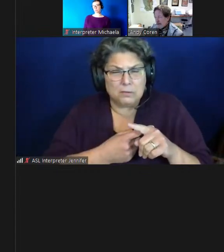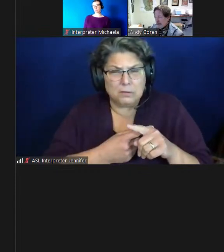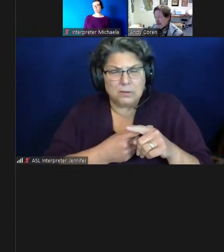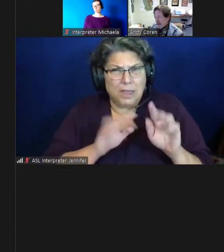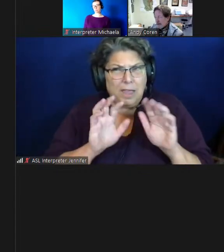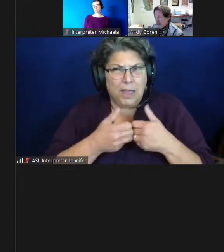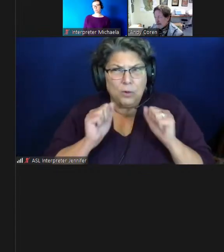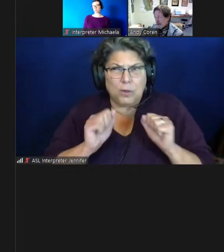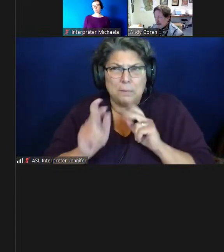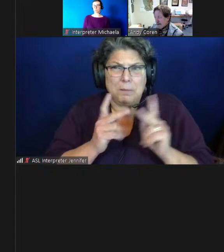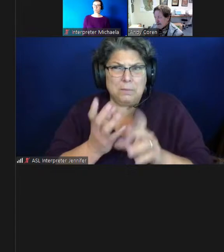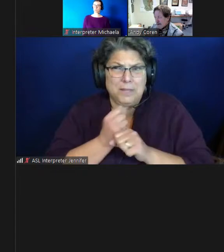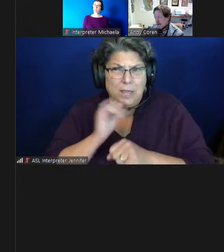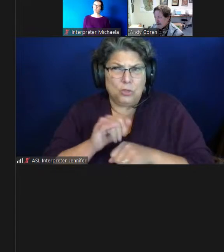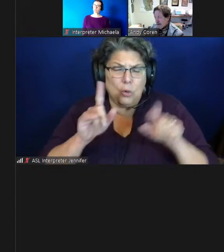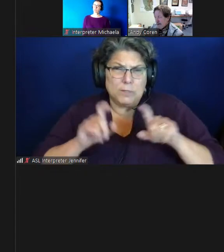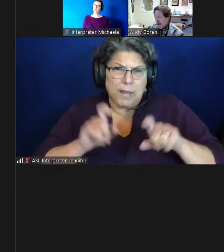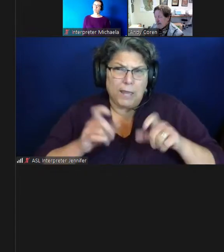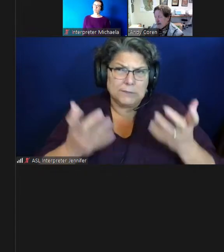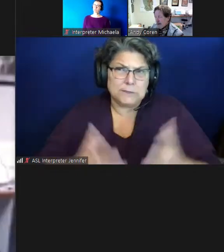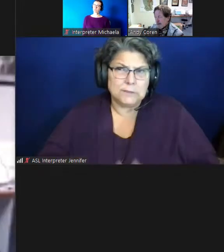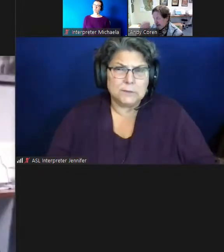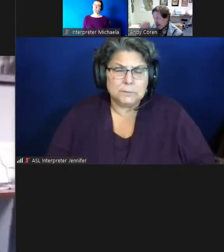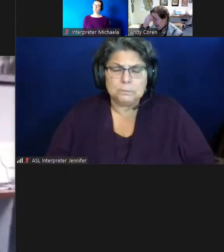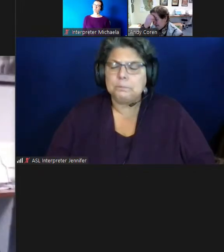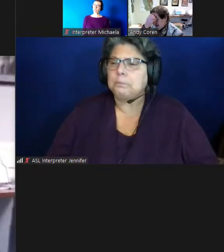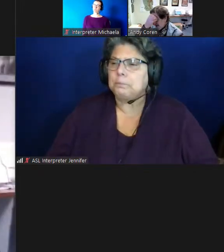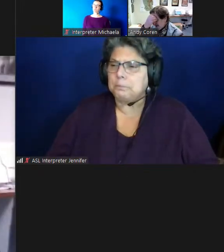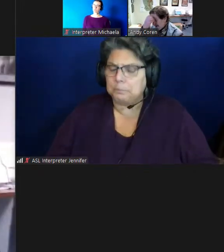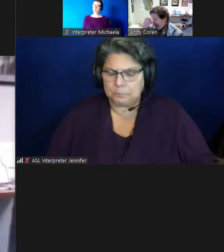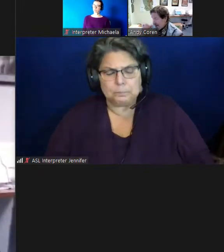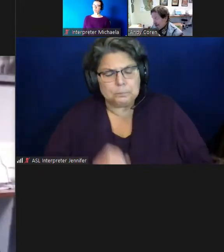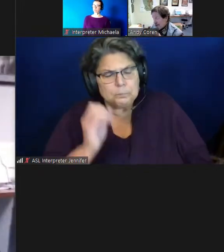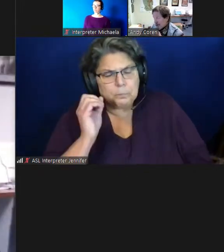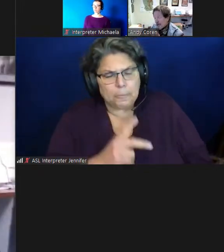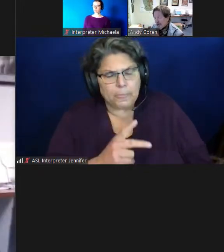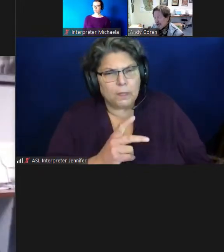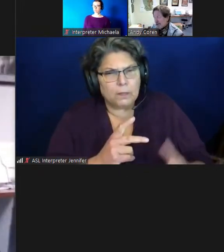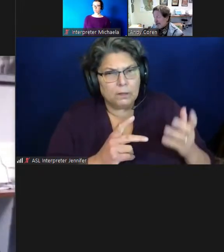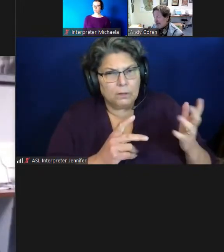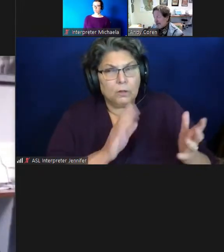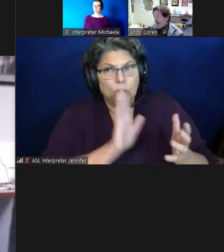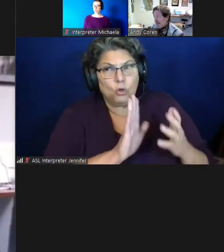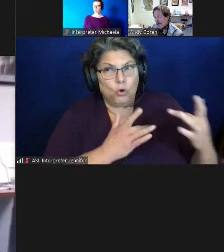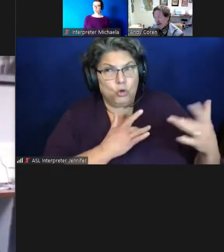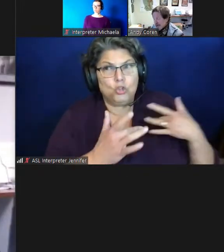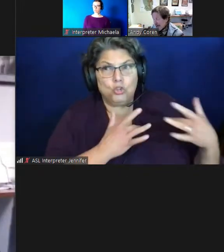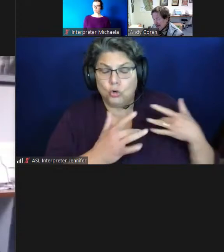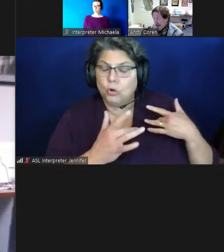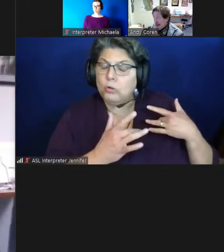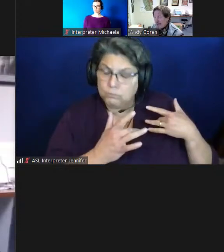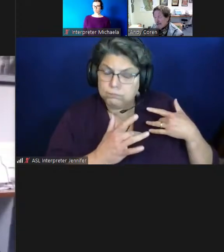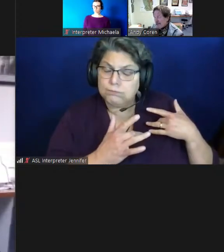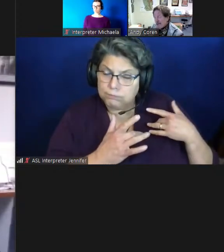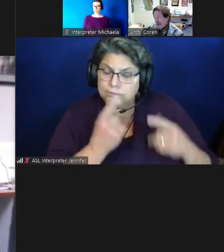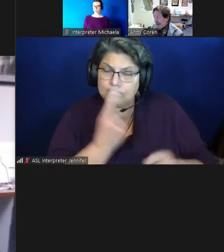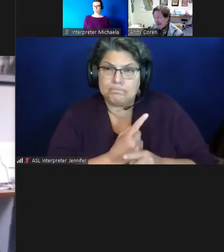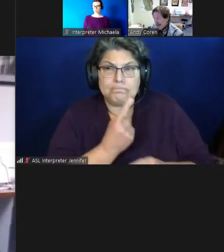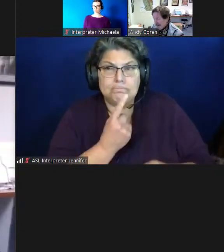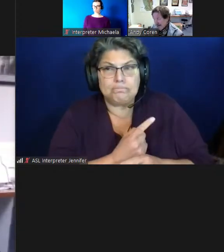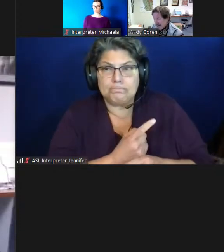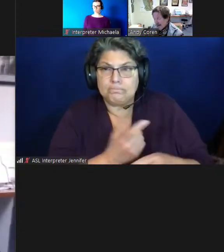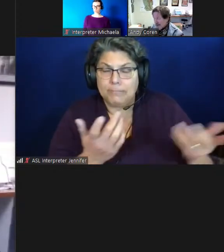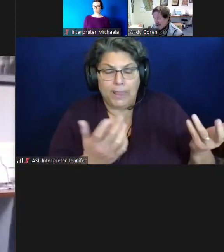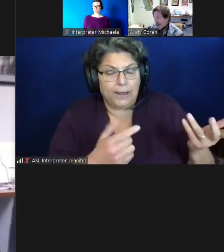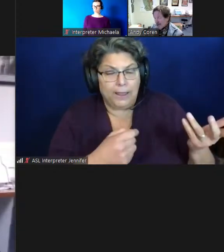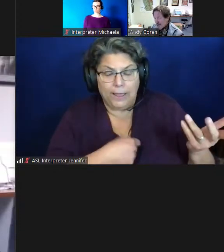to access them in general. Well, let me say that your concern is very well taken, and I'm just